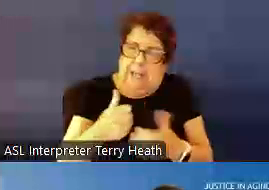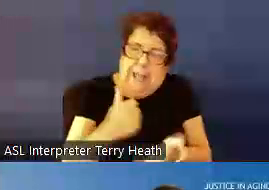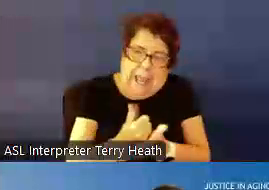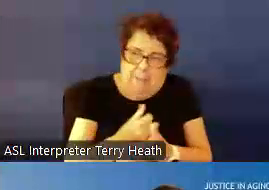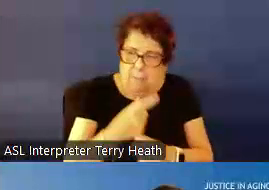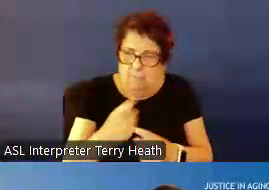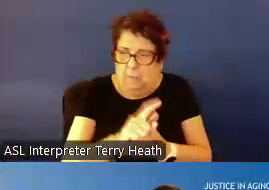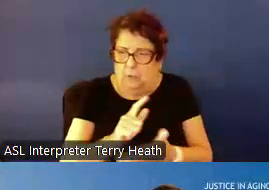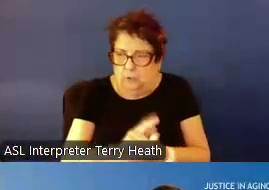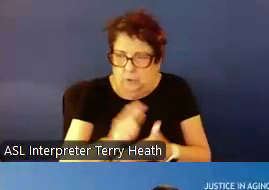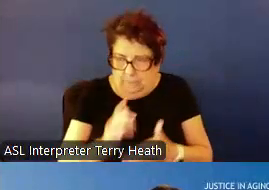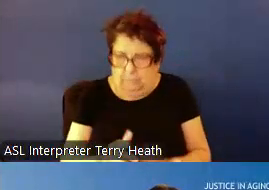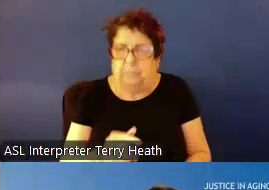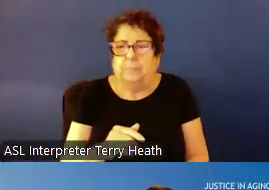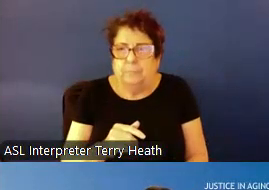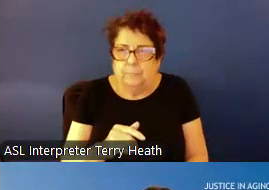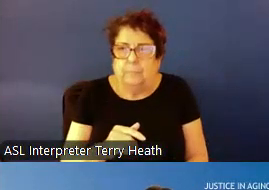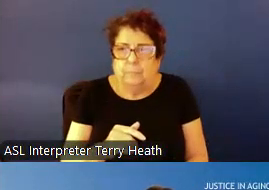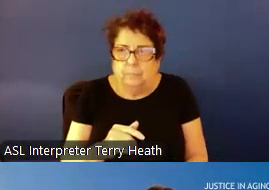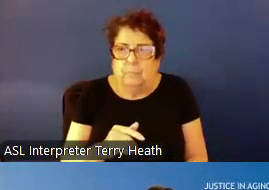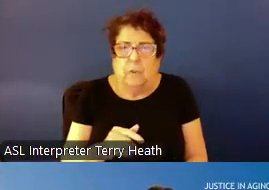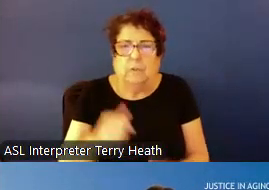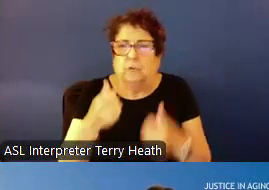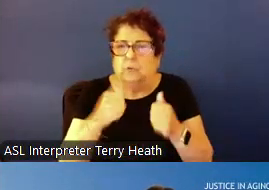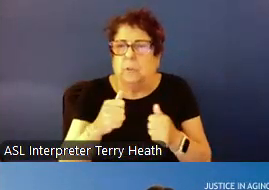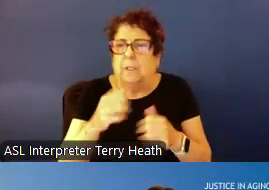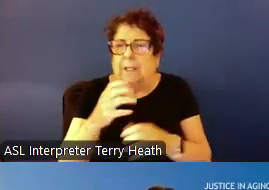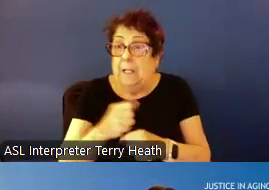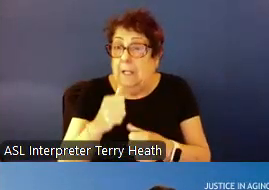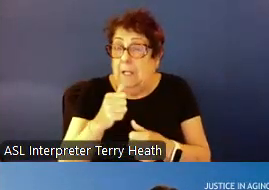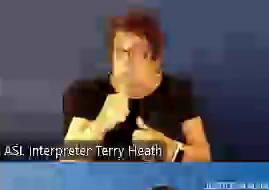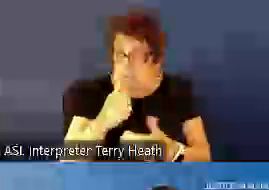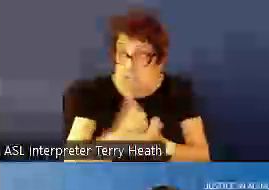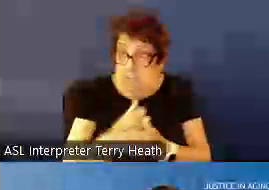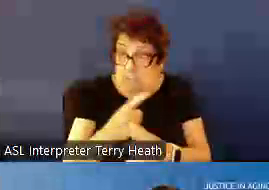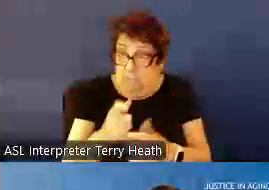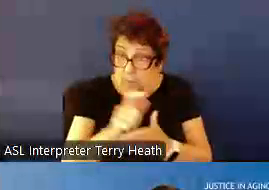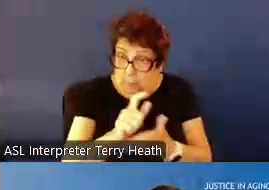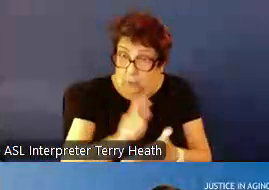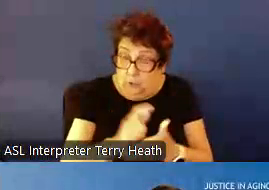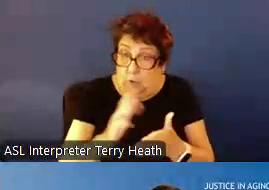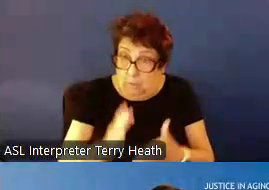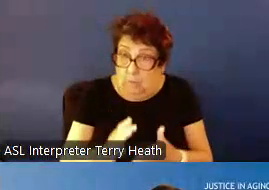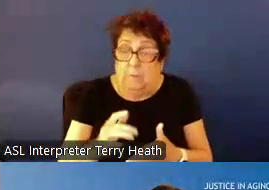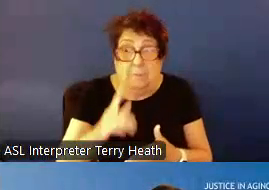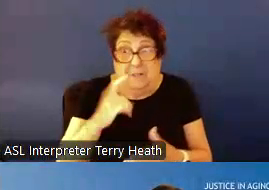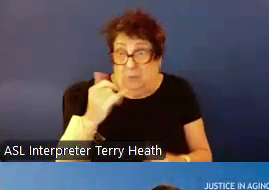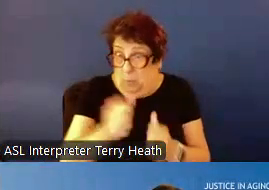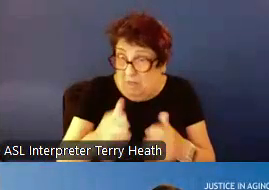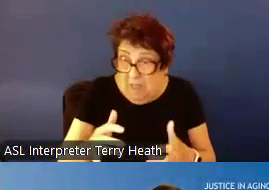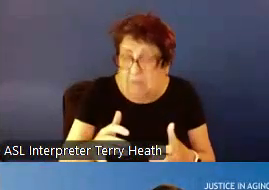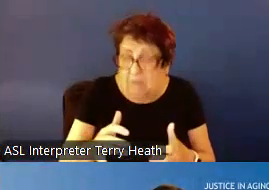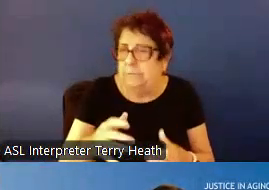And they should try to get help from an attorney because without one, there is a huge power imbalance